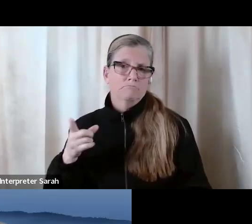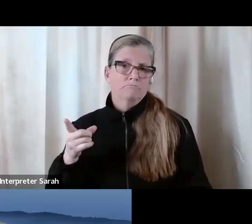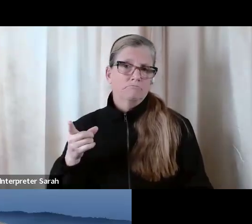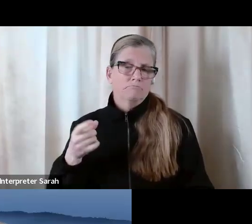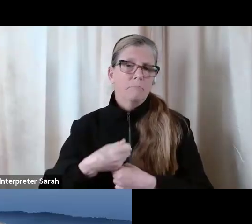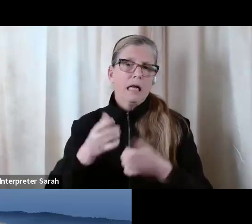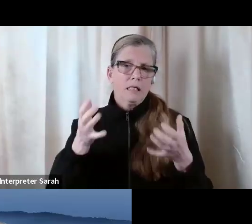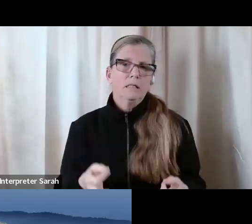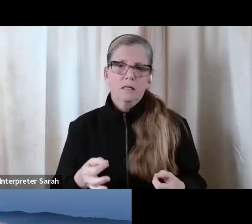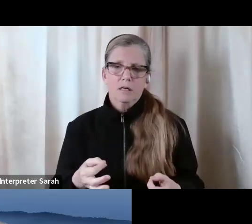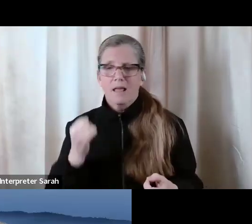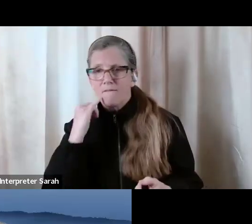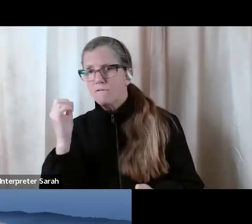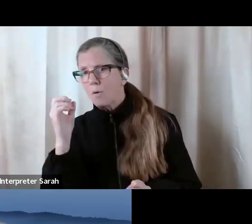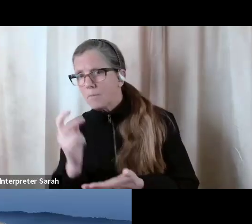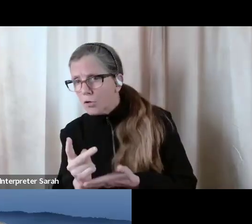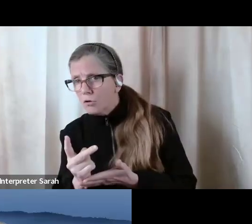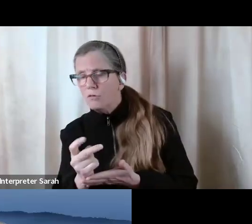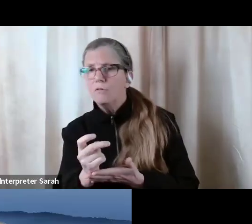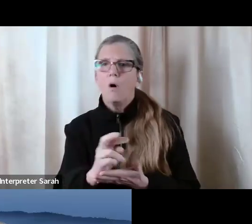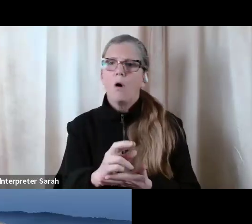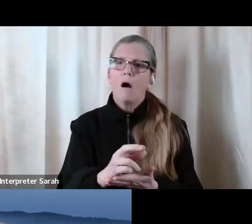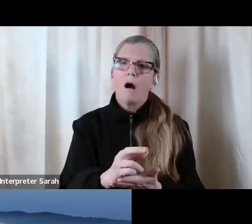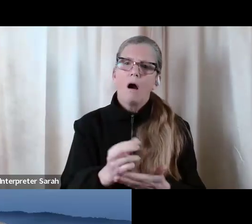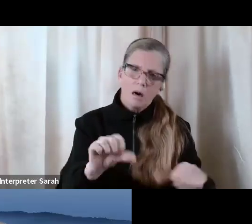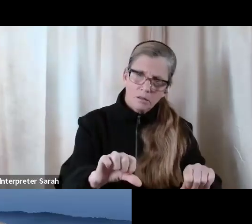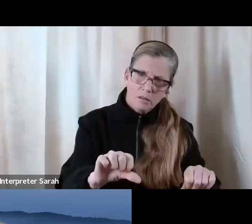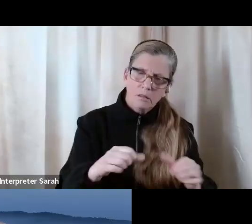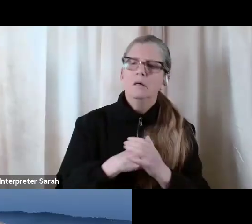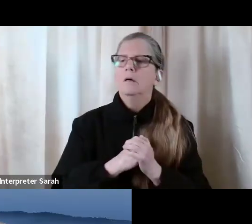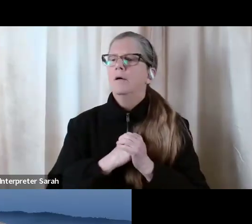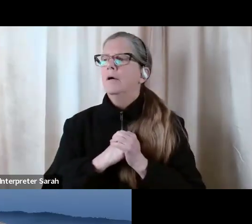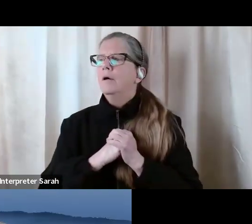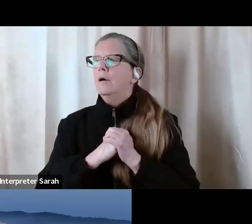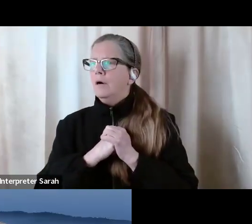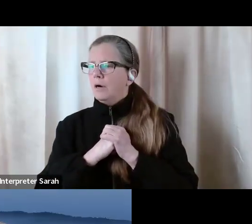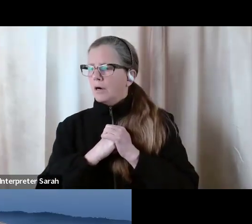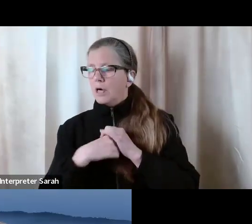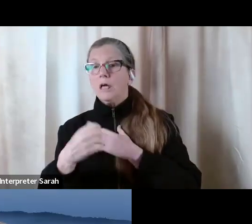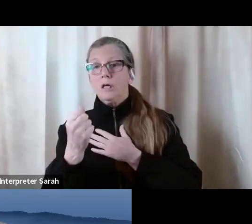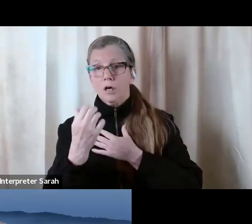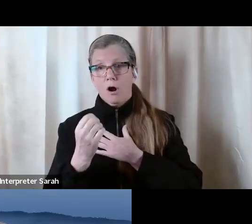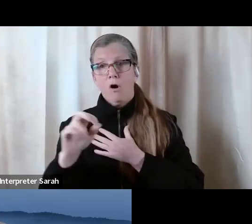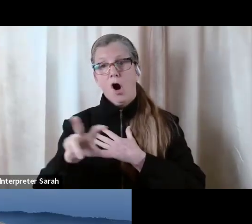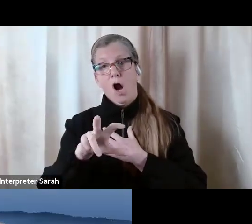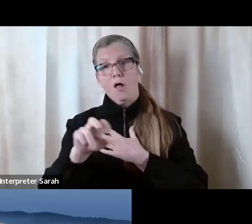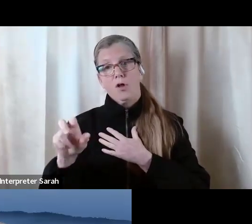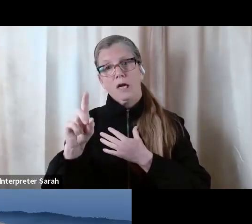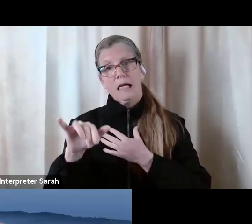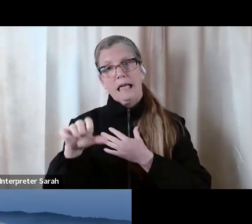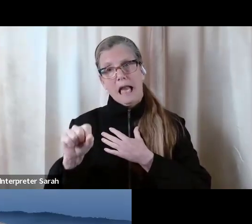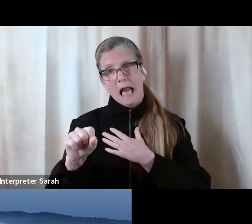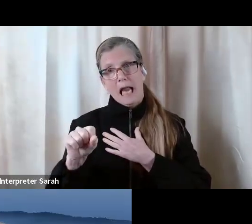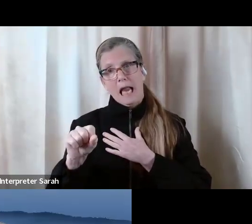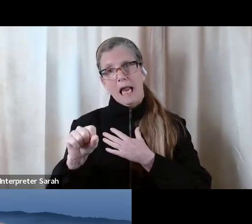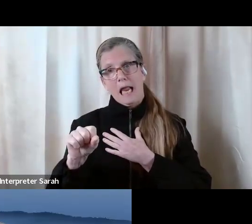on to whether to approve um, the advice letter or not. So 30 days, if additional